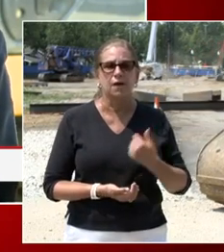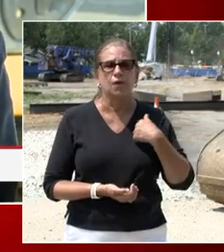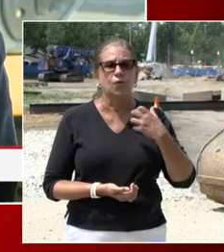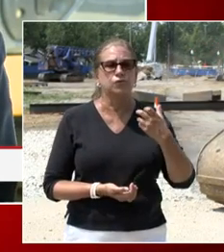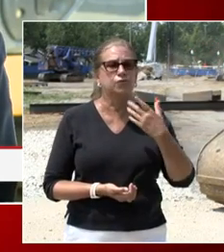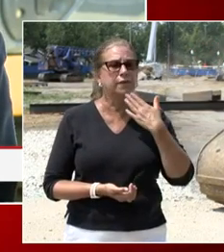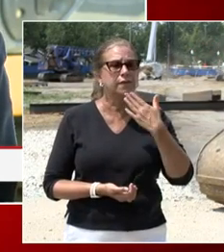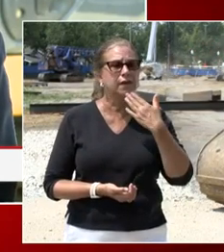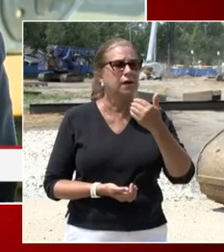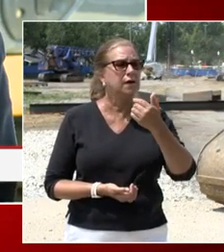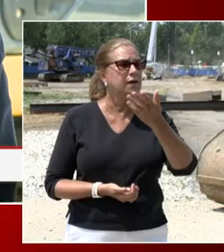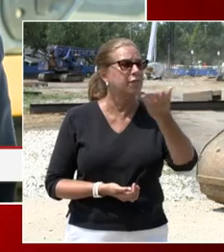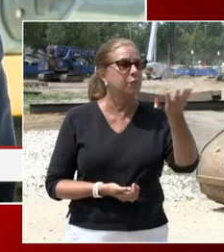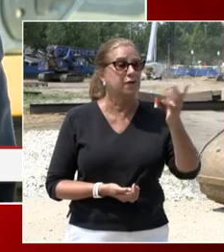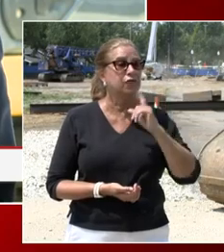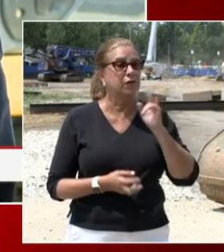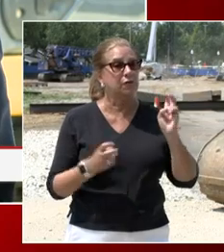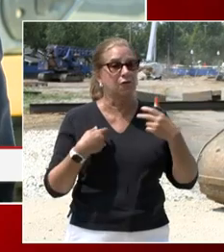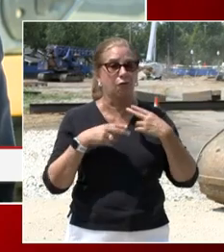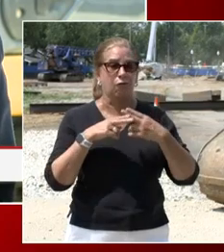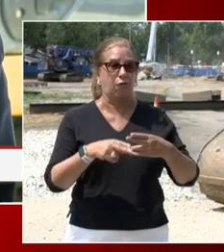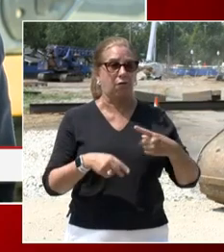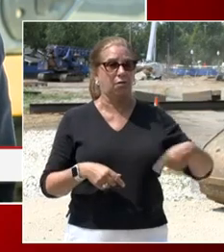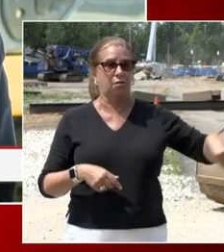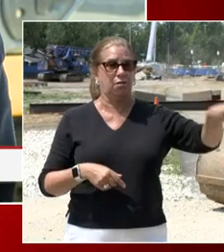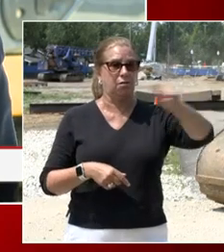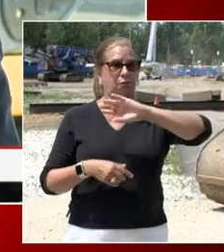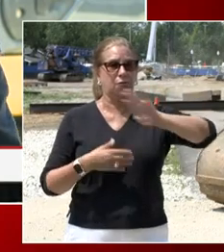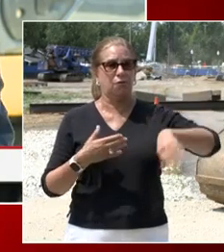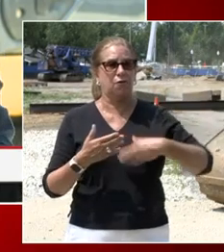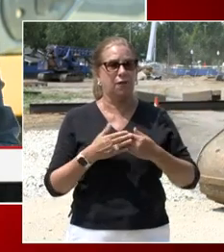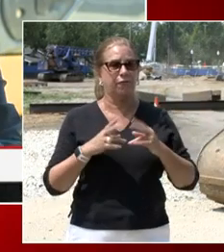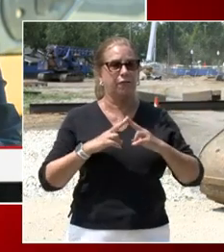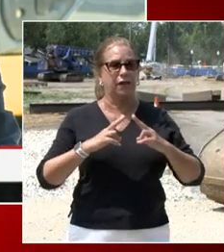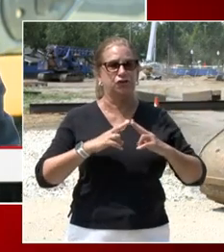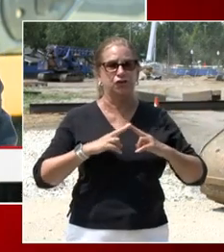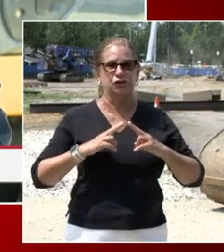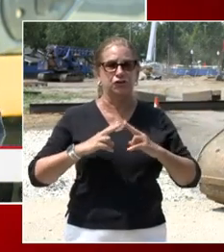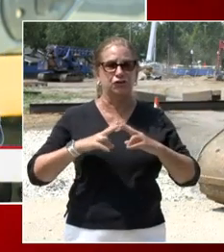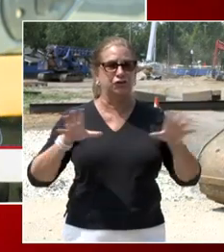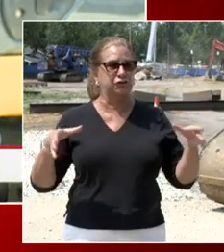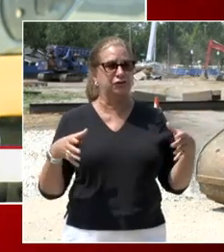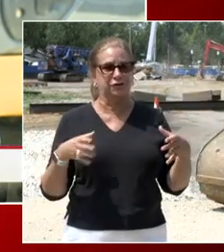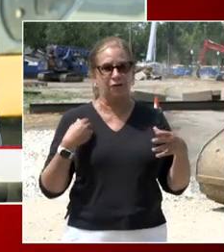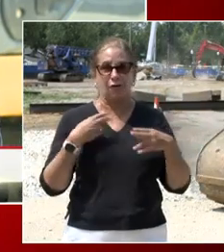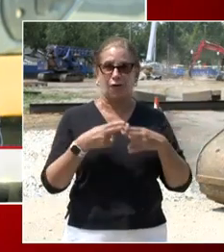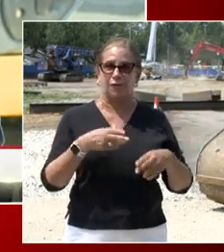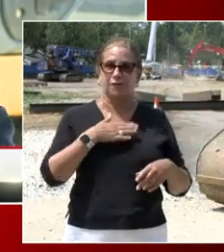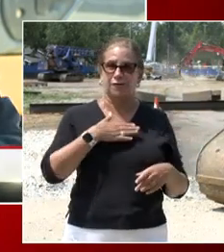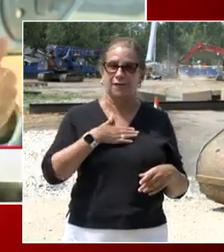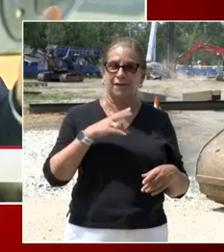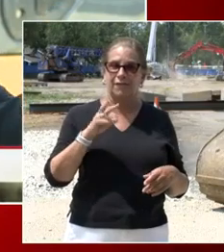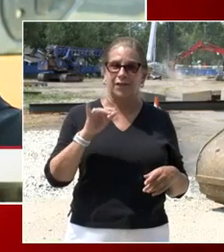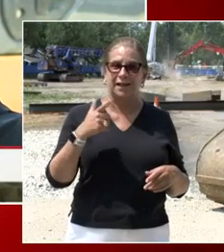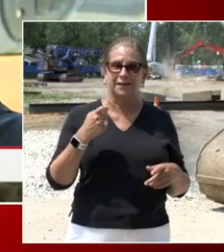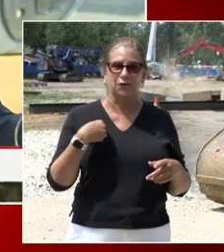front because this is collaborative and a lot of people. Mayor Bowser, thank you for your vision.